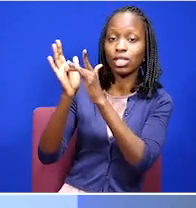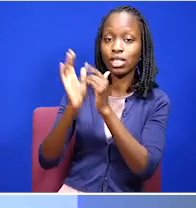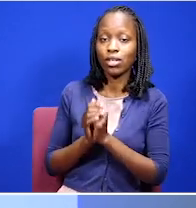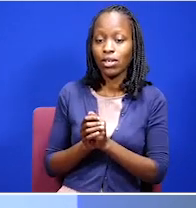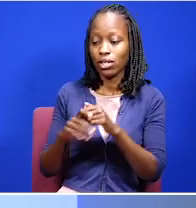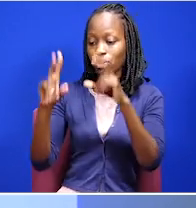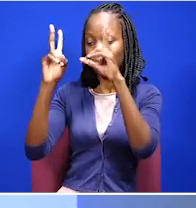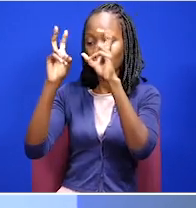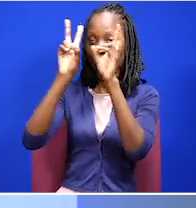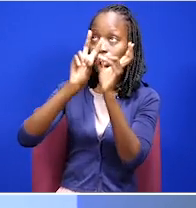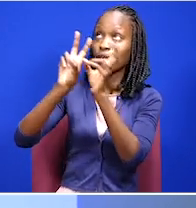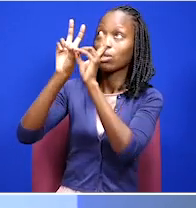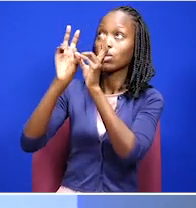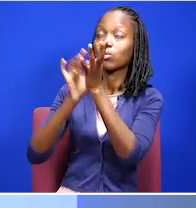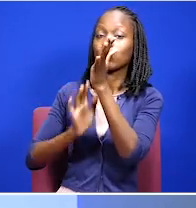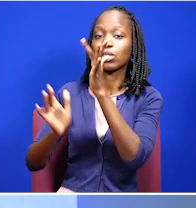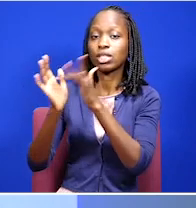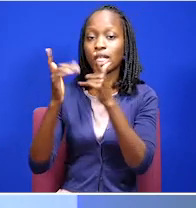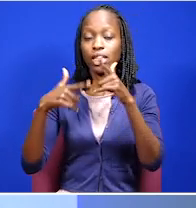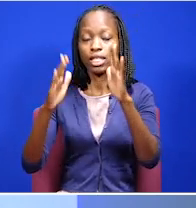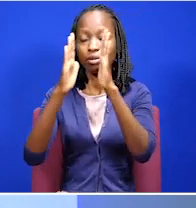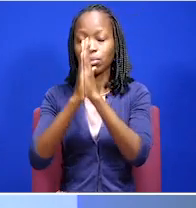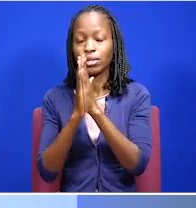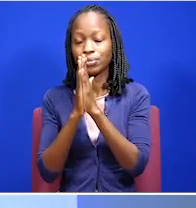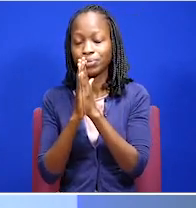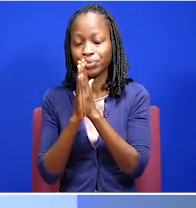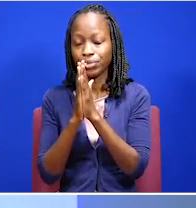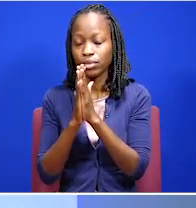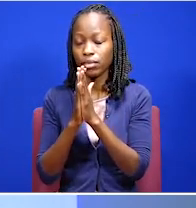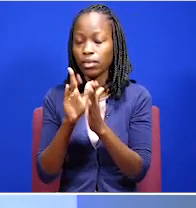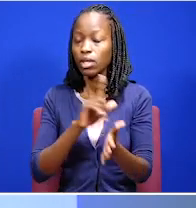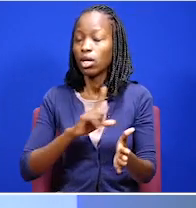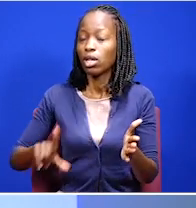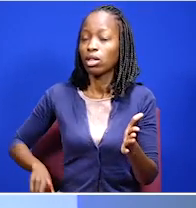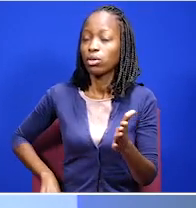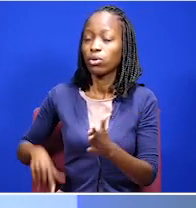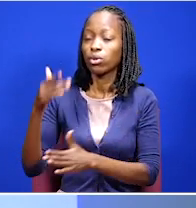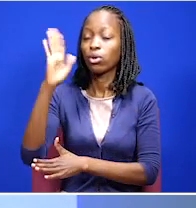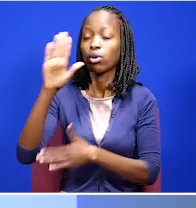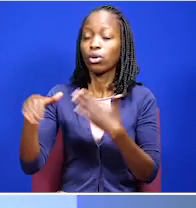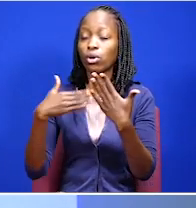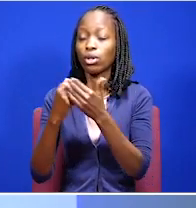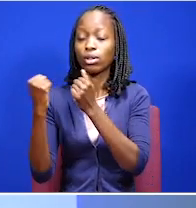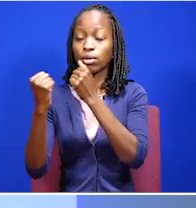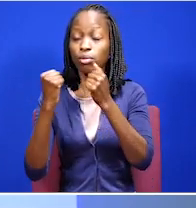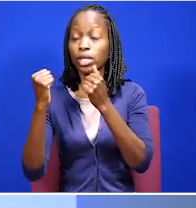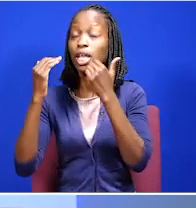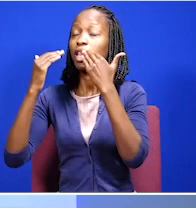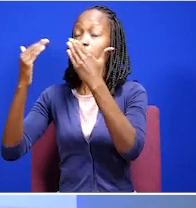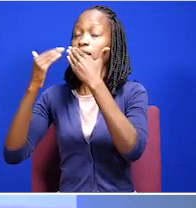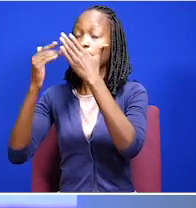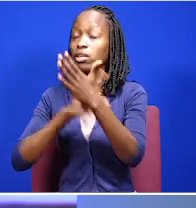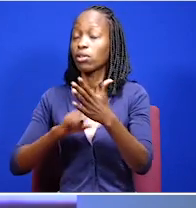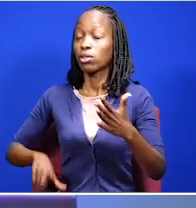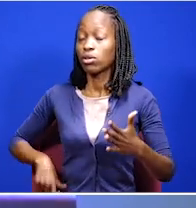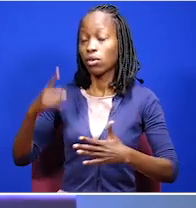topic, looking to Jesus. Let's pray one more time. Father God Almighty, thank you, thank you,